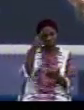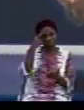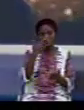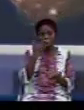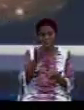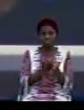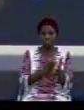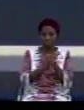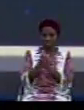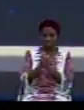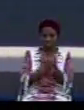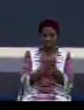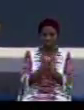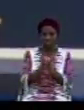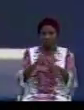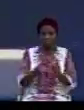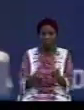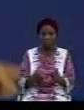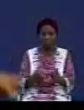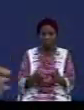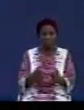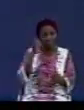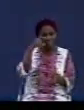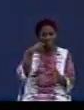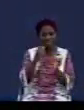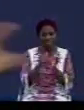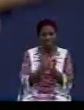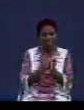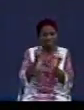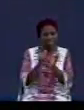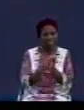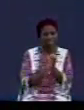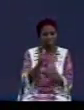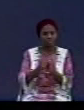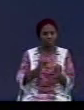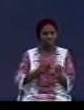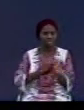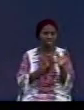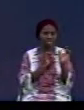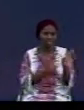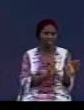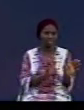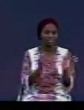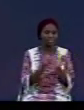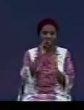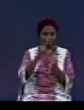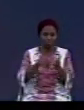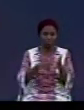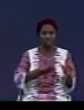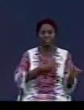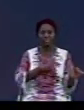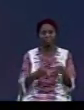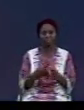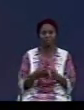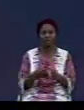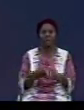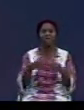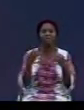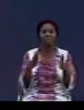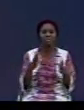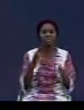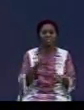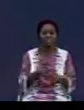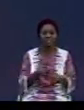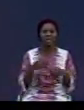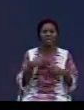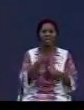says, that which I hate, that I do. How many times have you done something